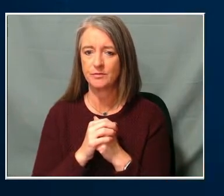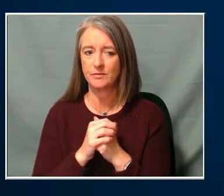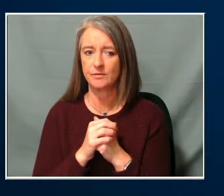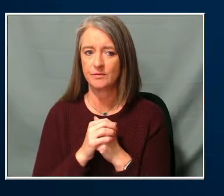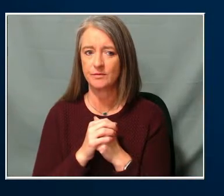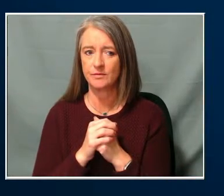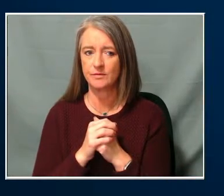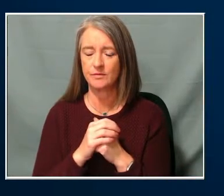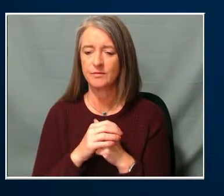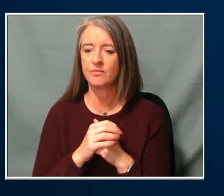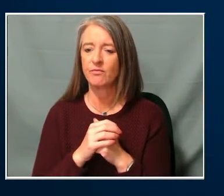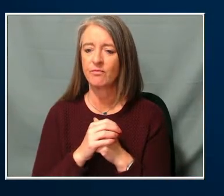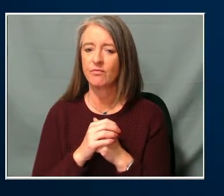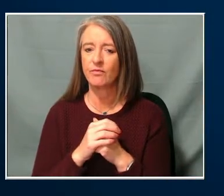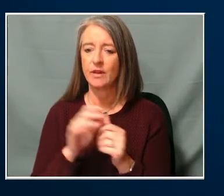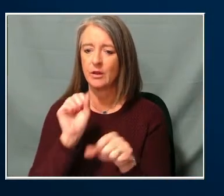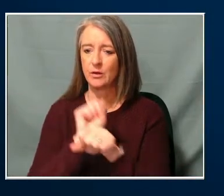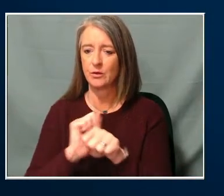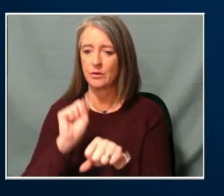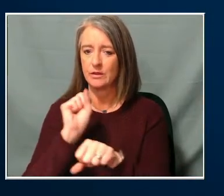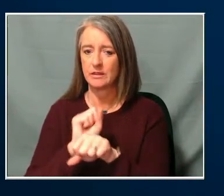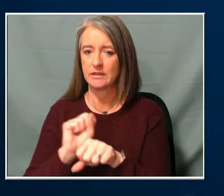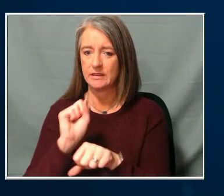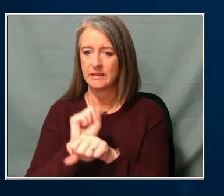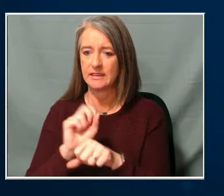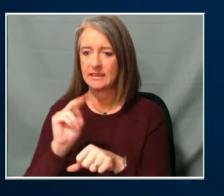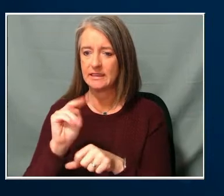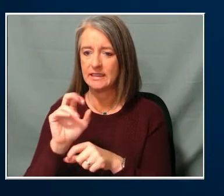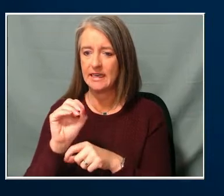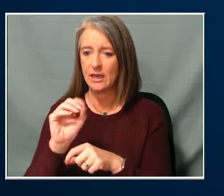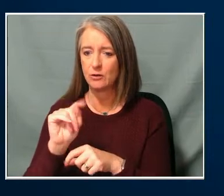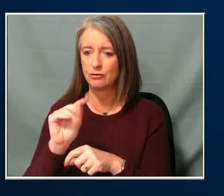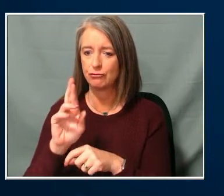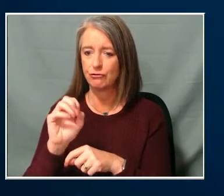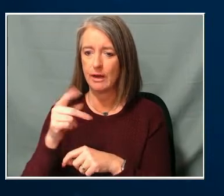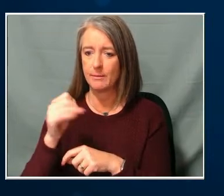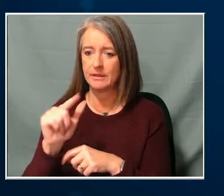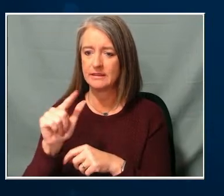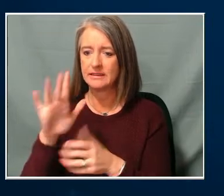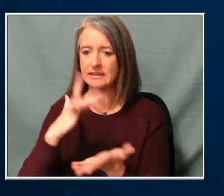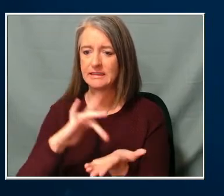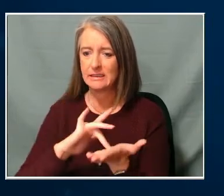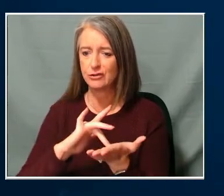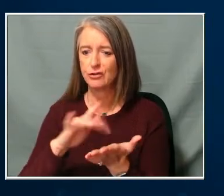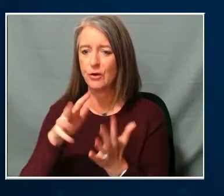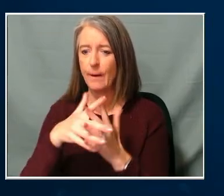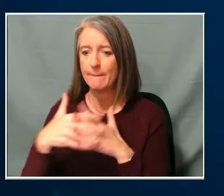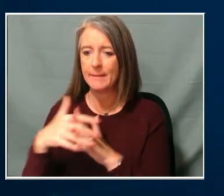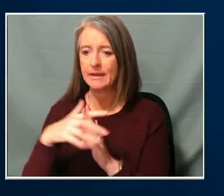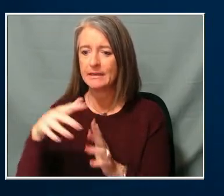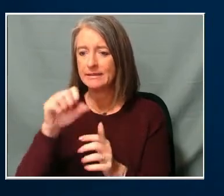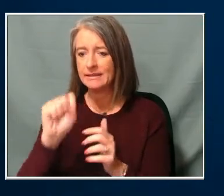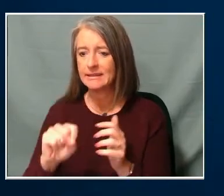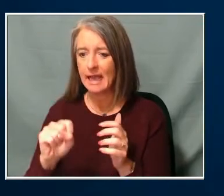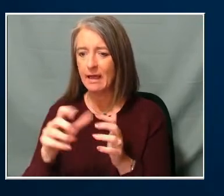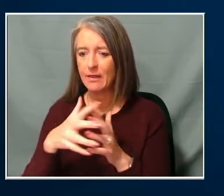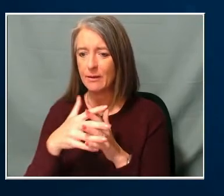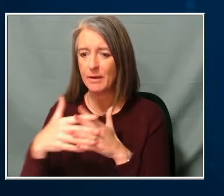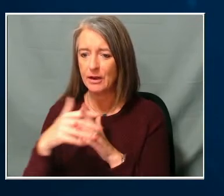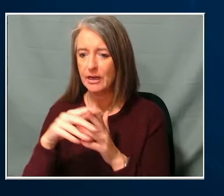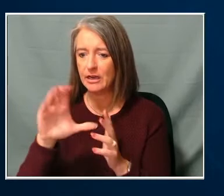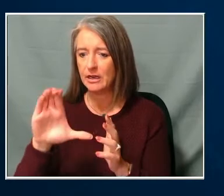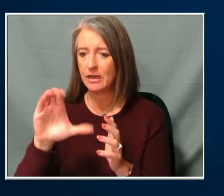Yeah, so I work in the neotropics, so this is going to be the, Central America, South America, the Caribbean, and I love the